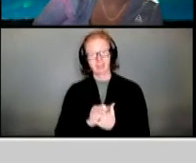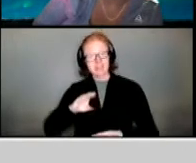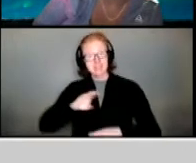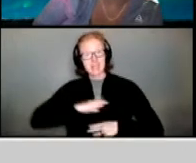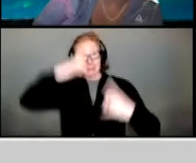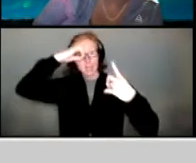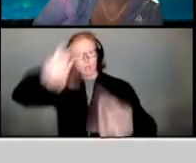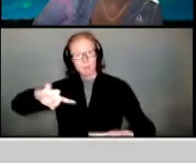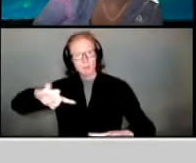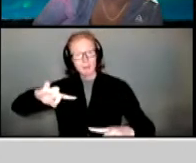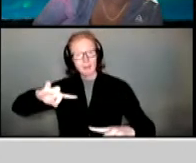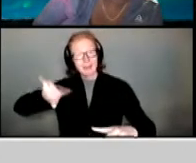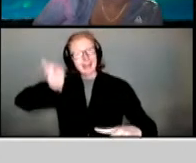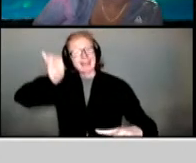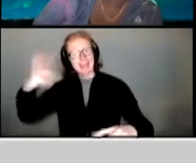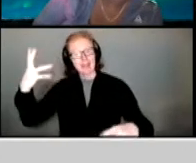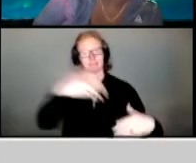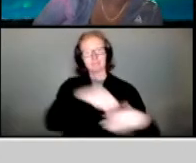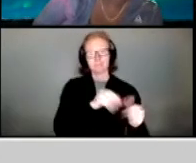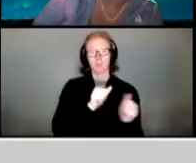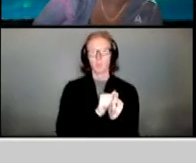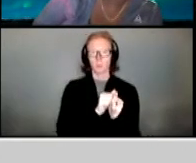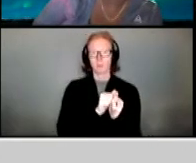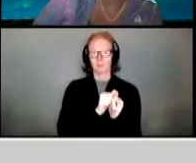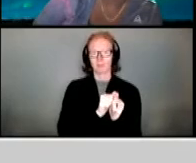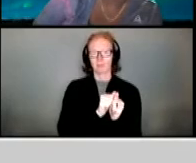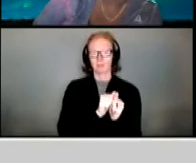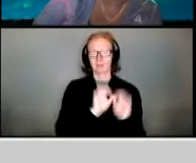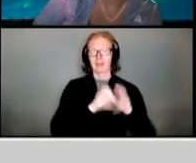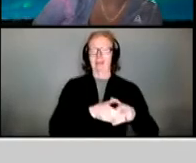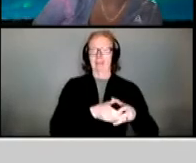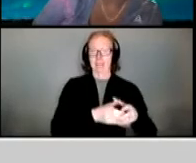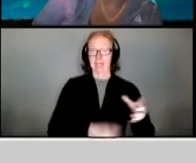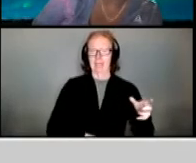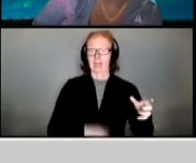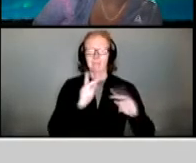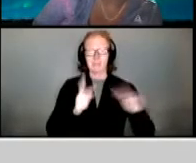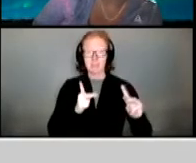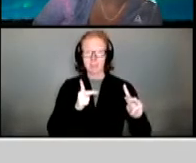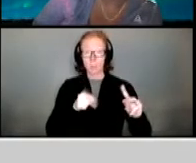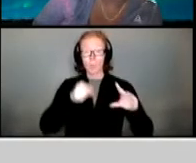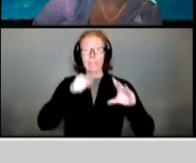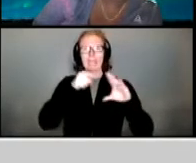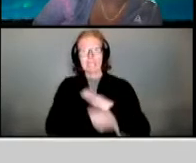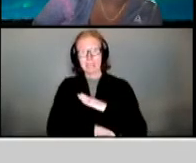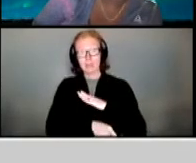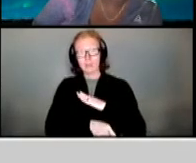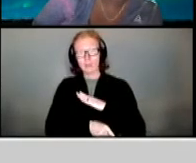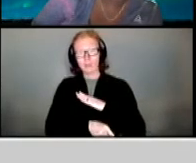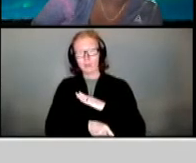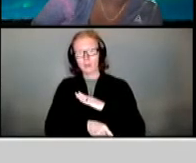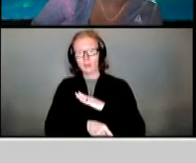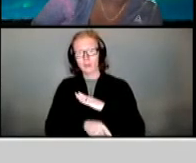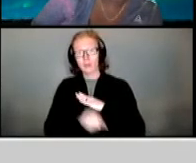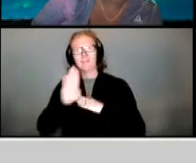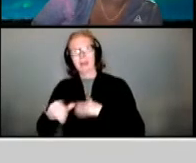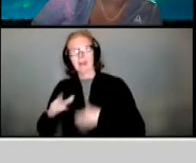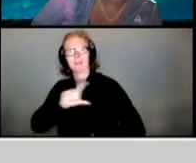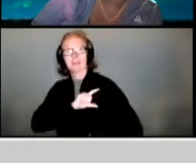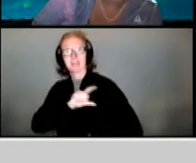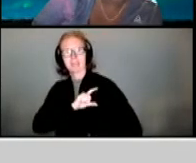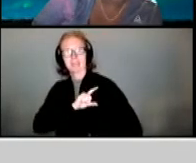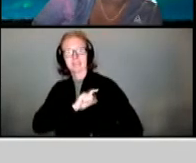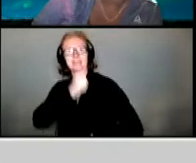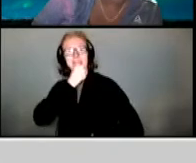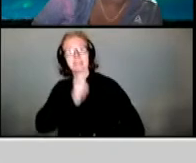became our committee. People getting killed by police who suffer with severe and